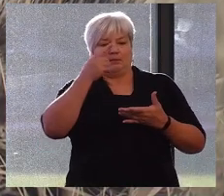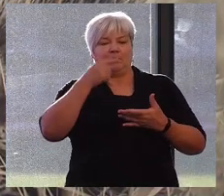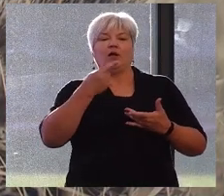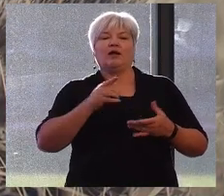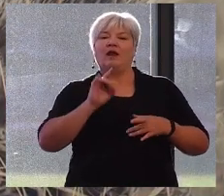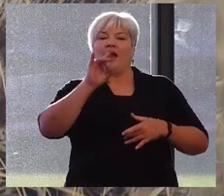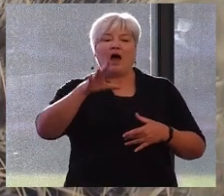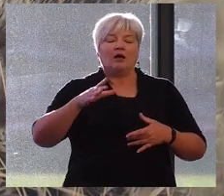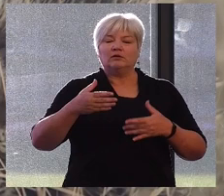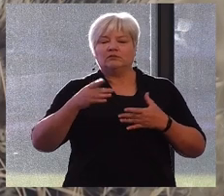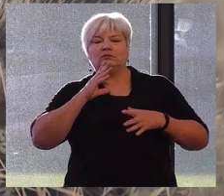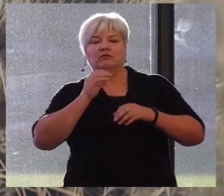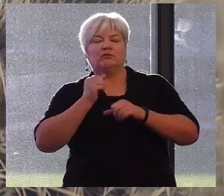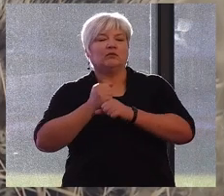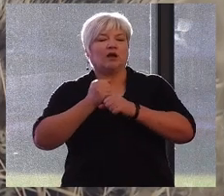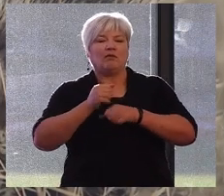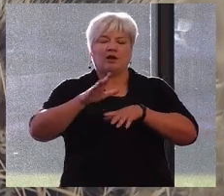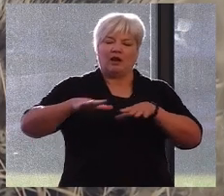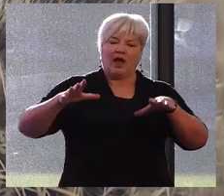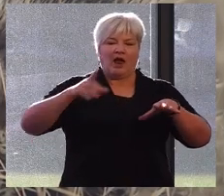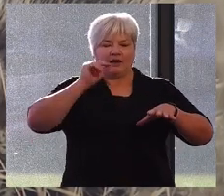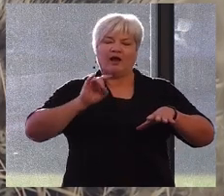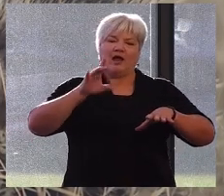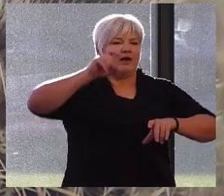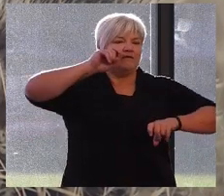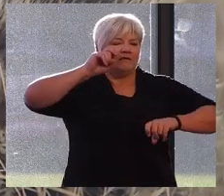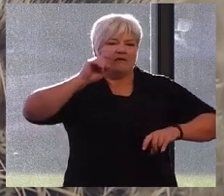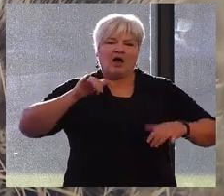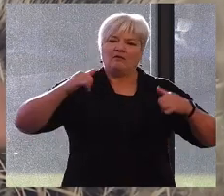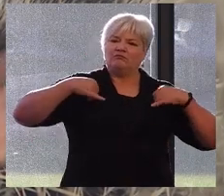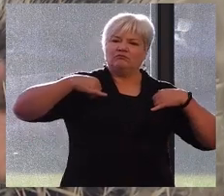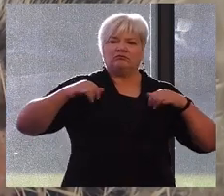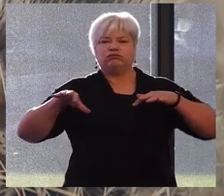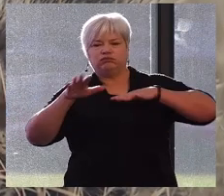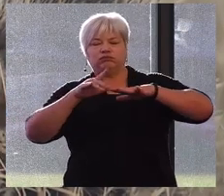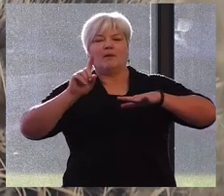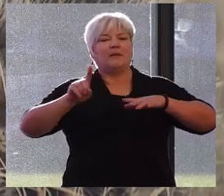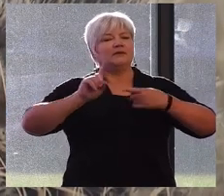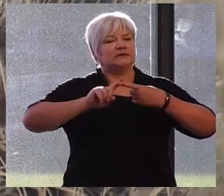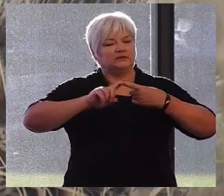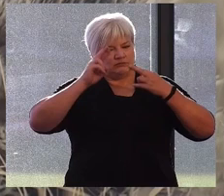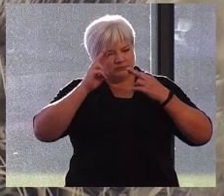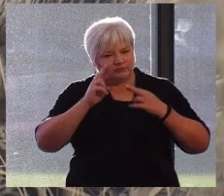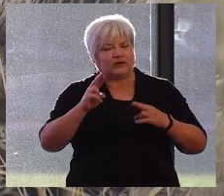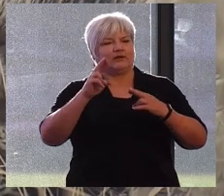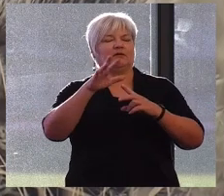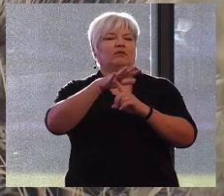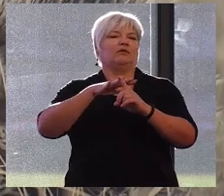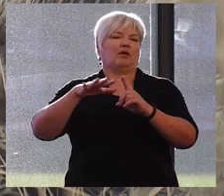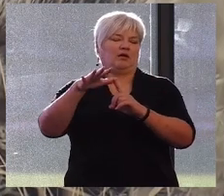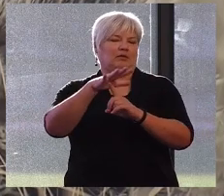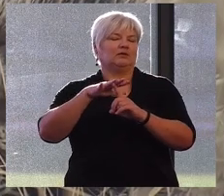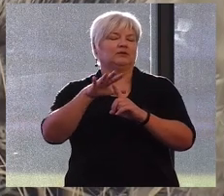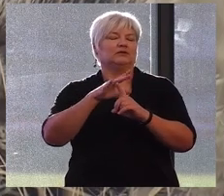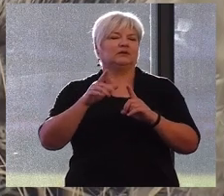public lands in a way that's respectful of the ecosystem in particular parts of that public land estate, but